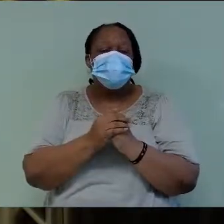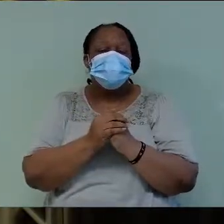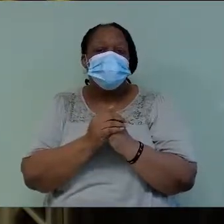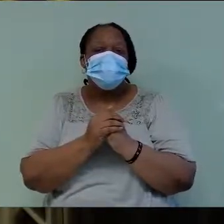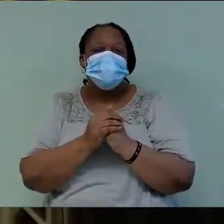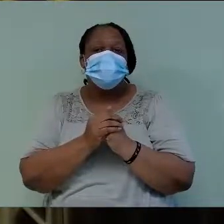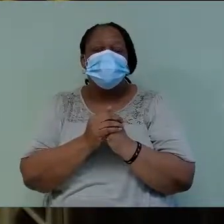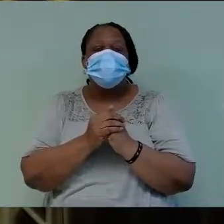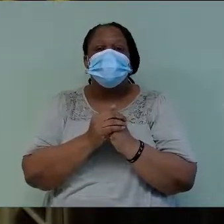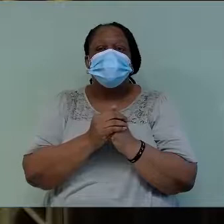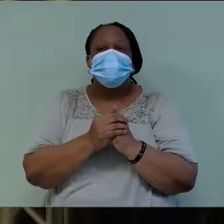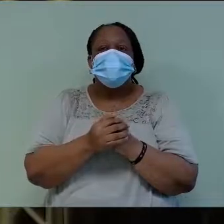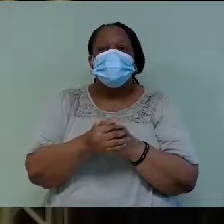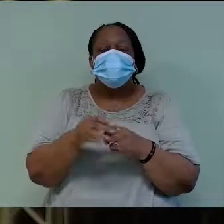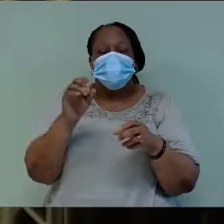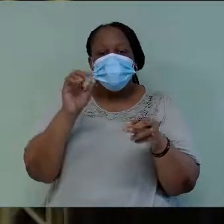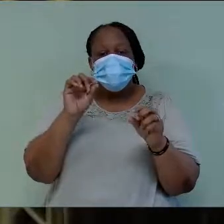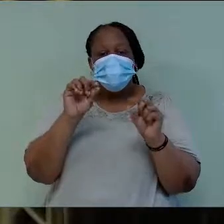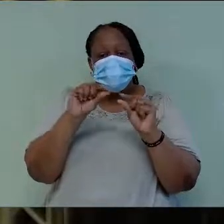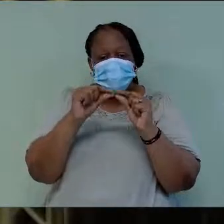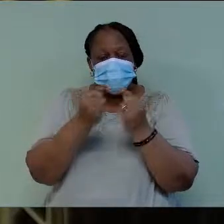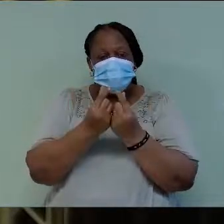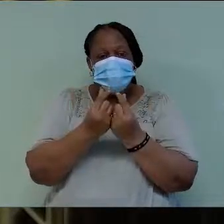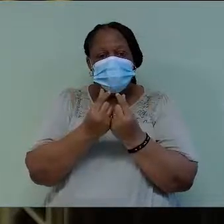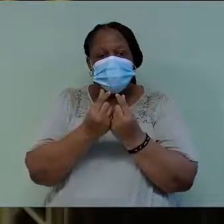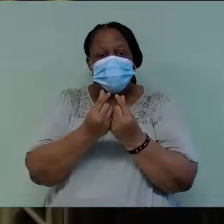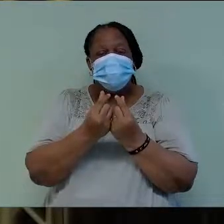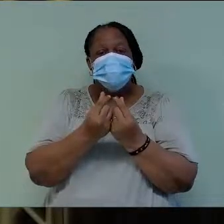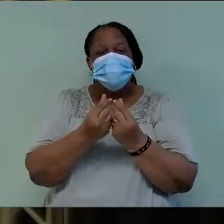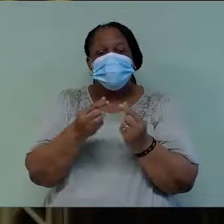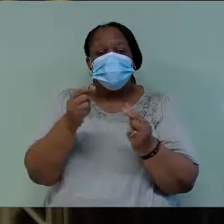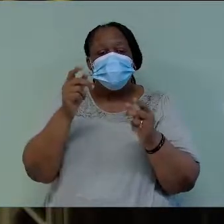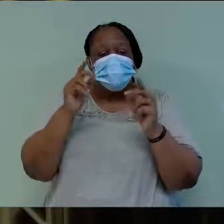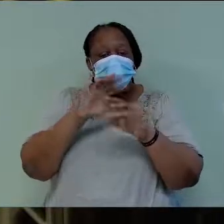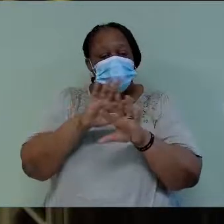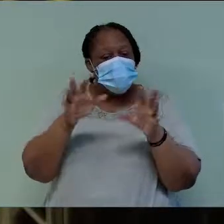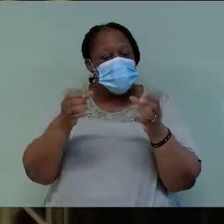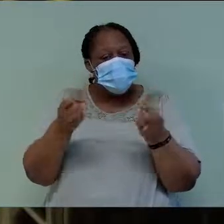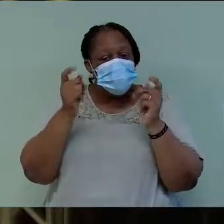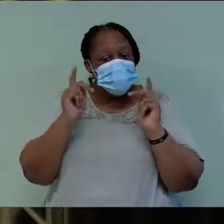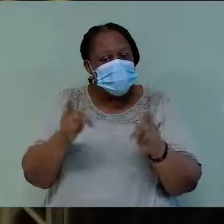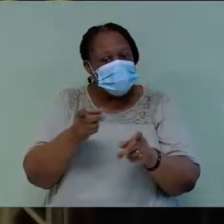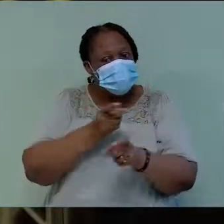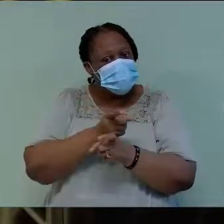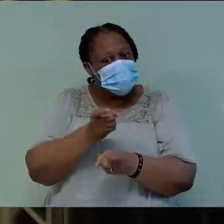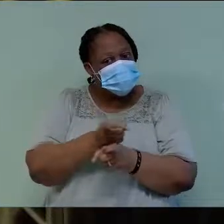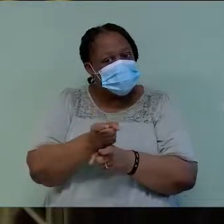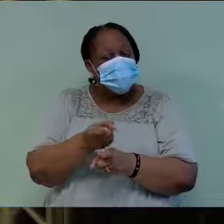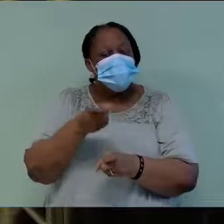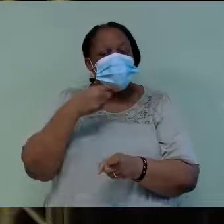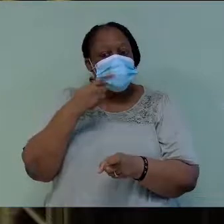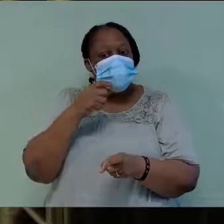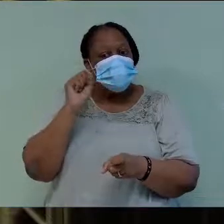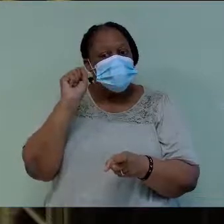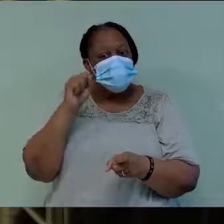has taken several steps to prevent fraud and people claiming who were not affected by the